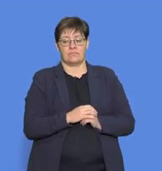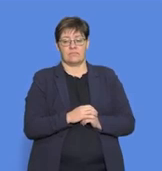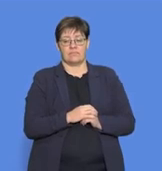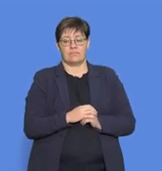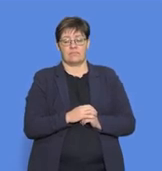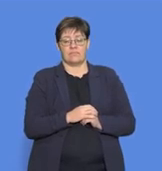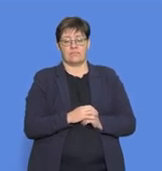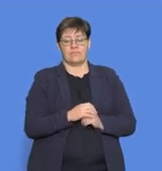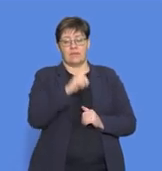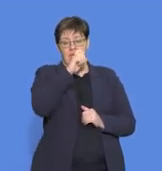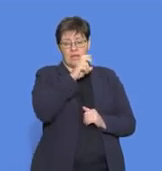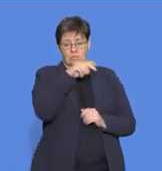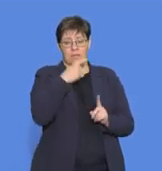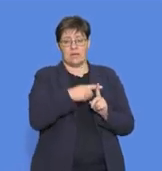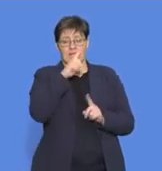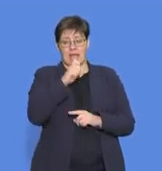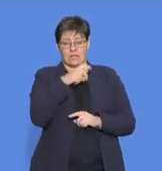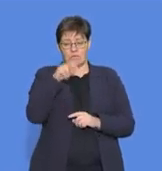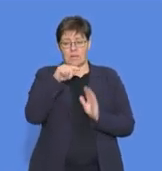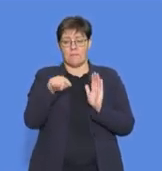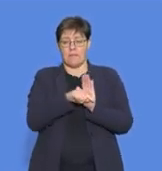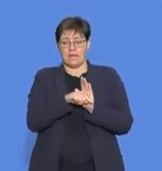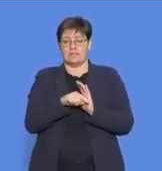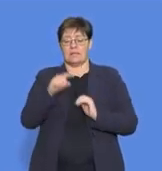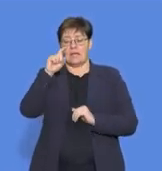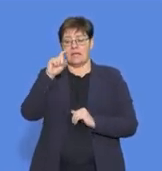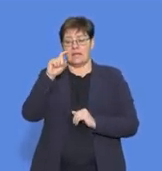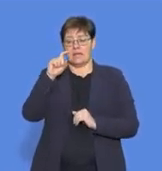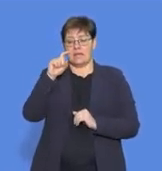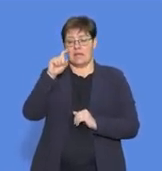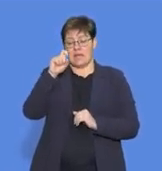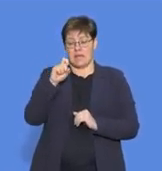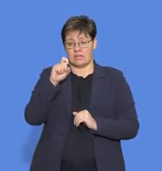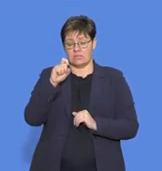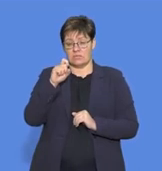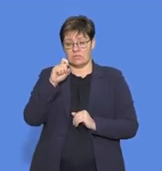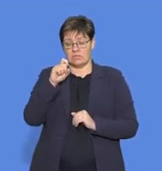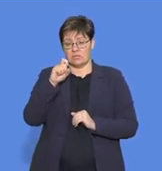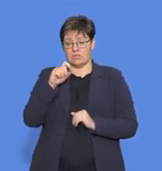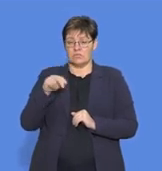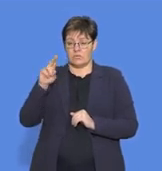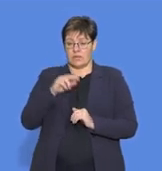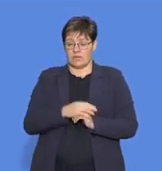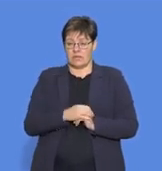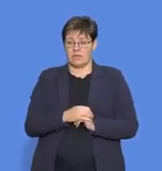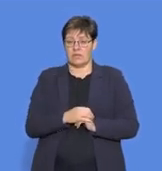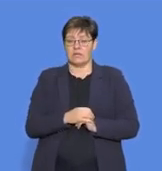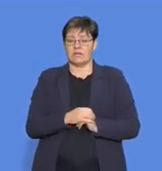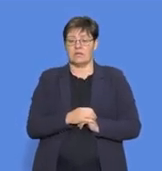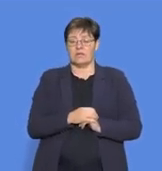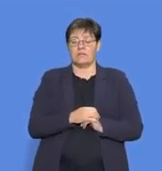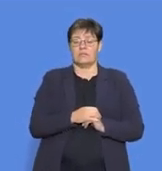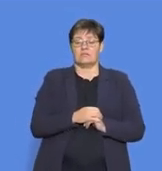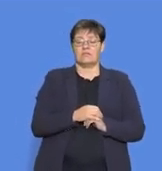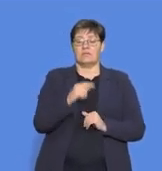x squared plus x squared minus 3x squared, and that's how we ended up with minus x squared in the numerator here. And our denominator was